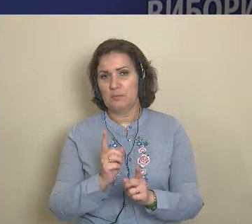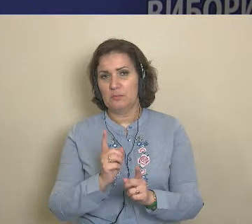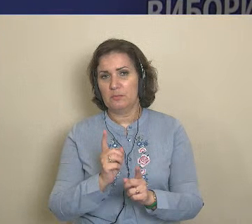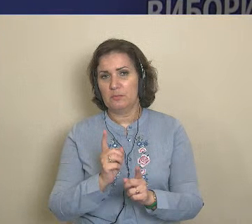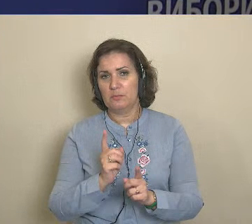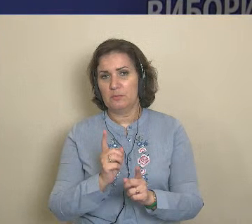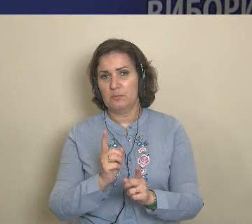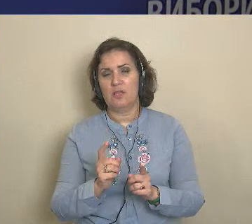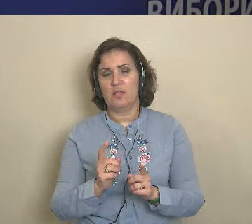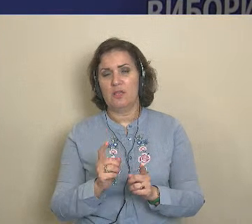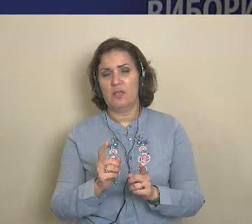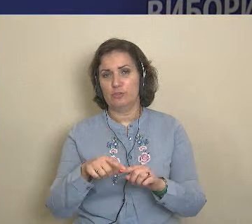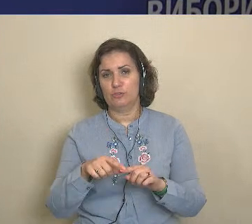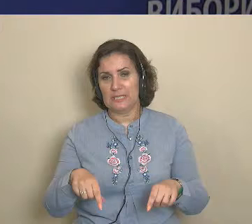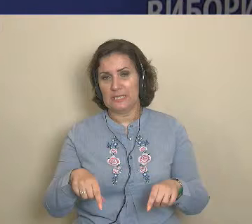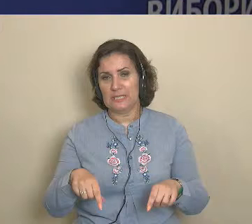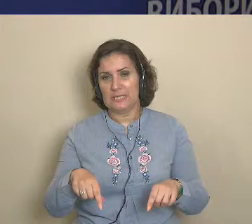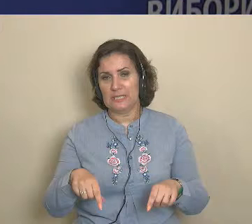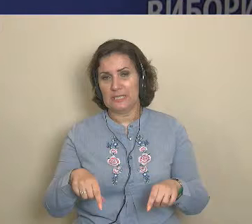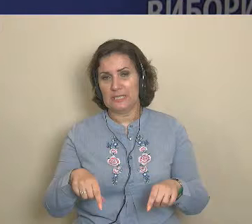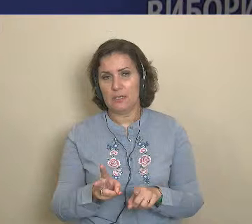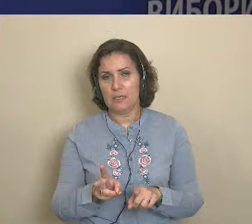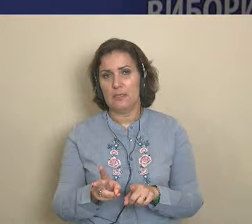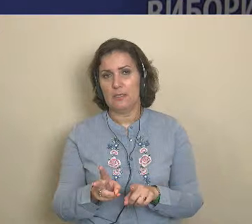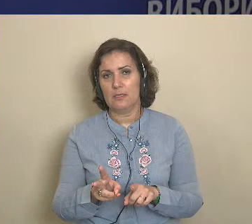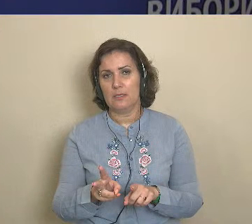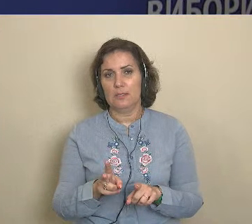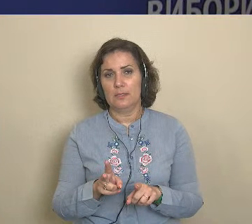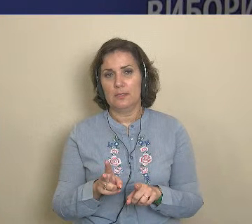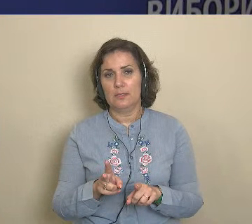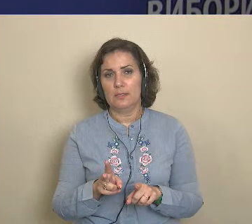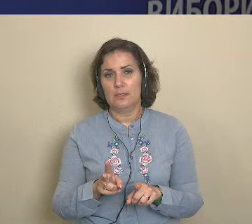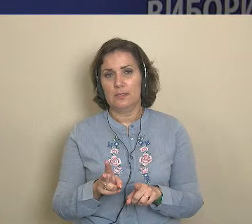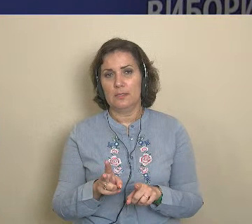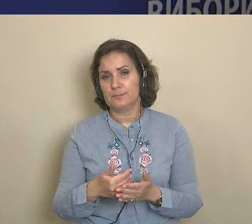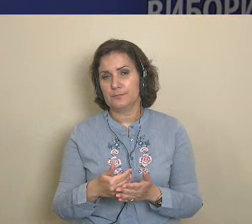a decision on changing the boundaries of the